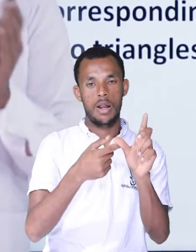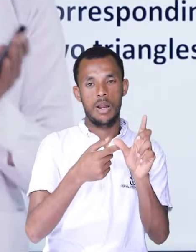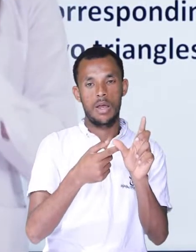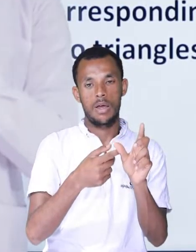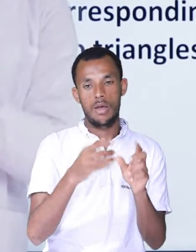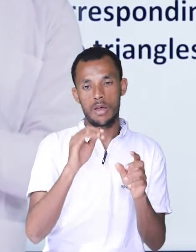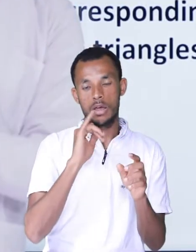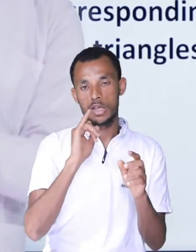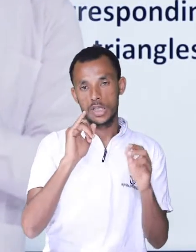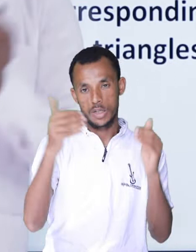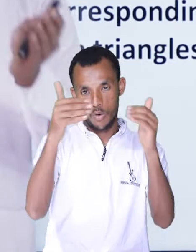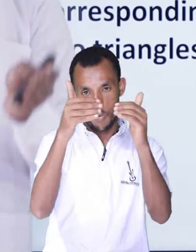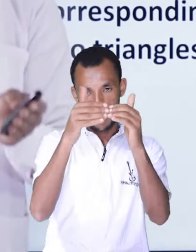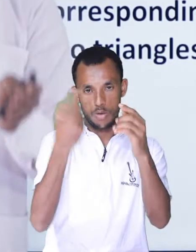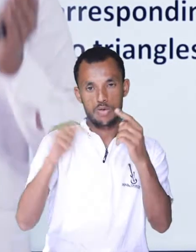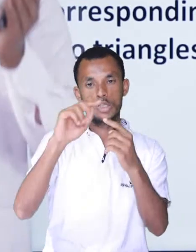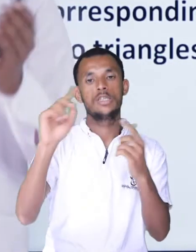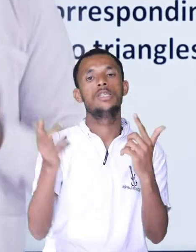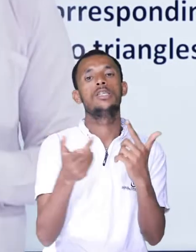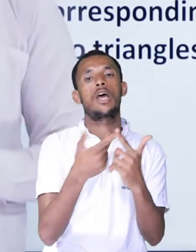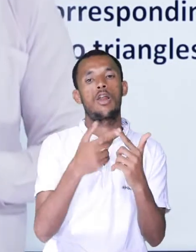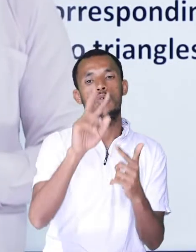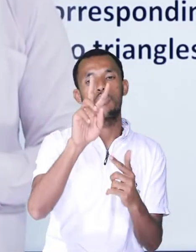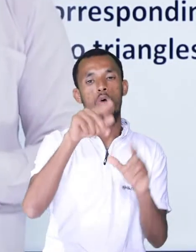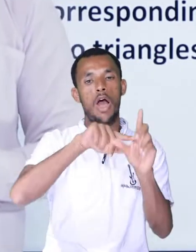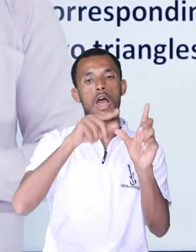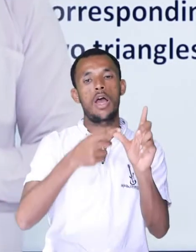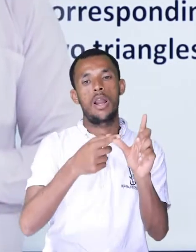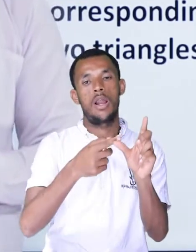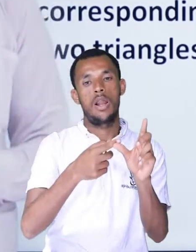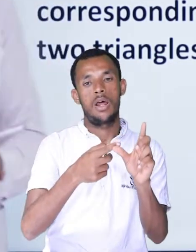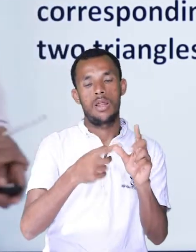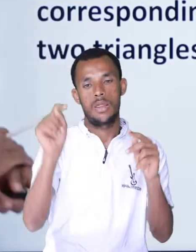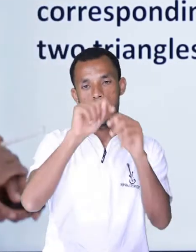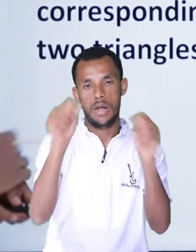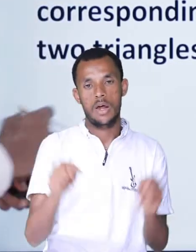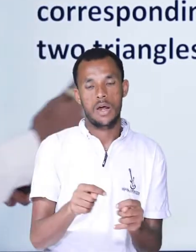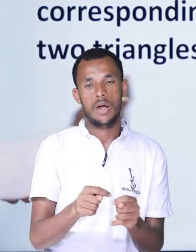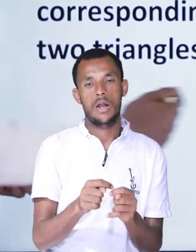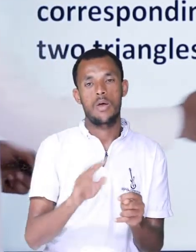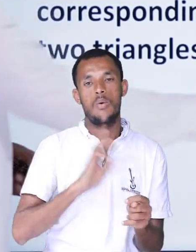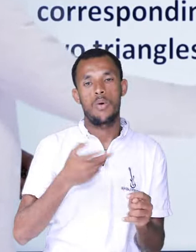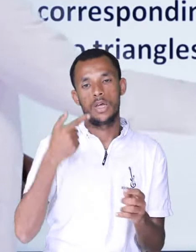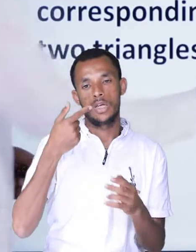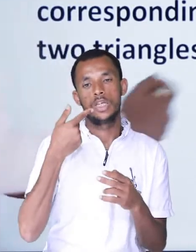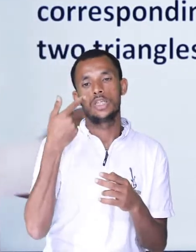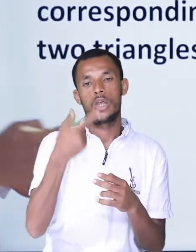triangle is congruent to the second 2 angles of the second triangle, then we can say